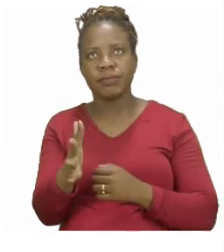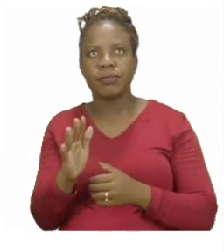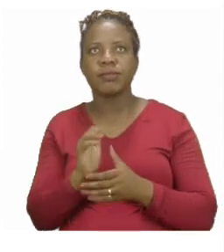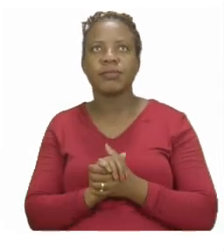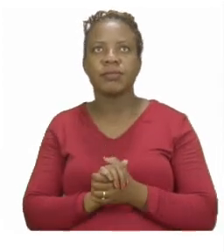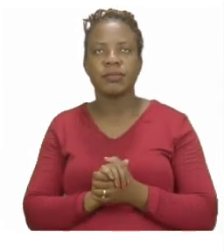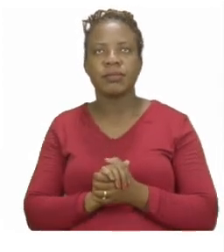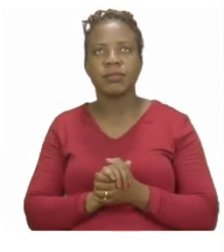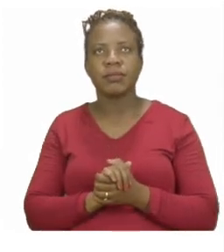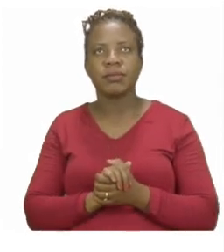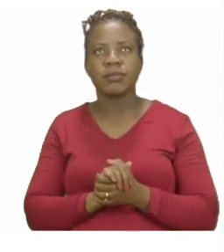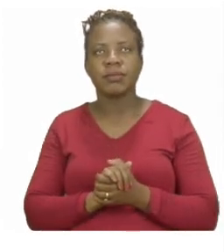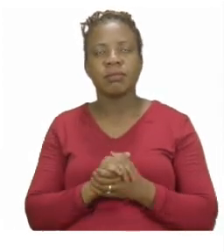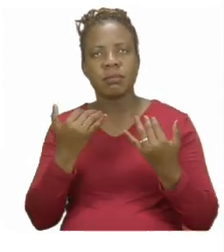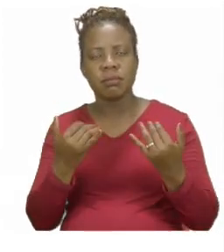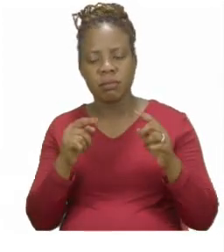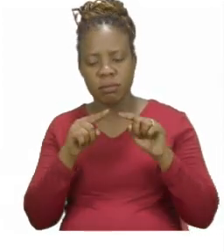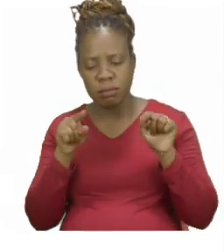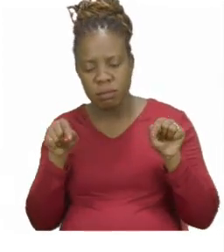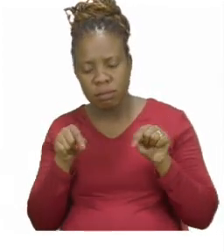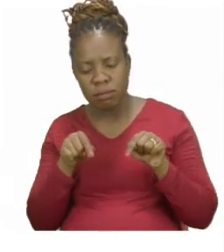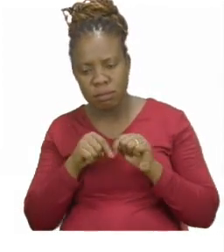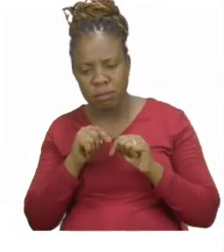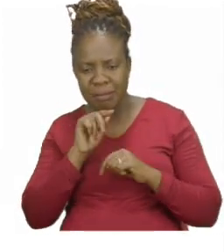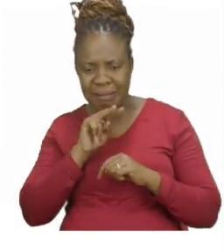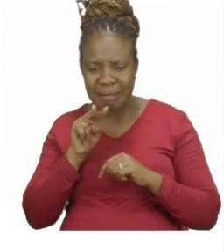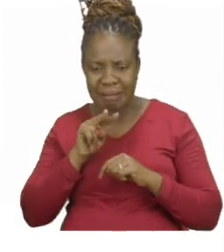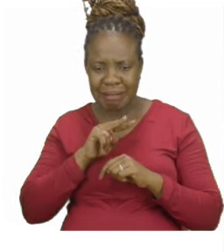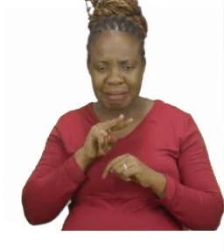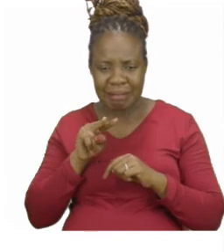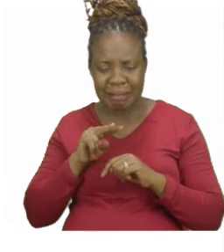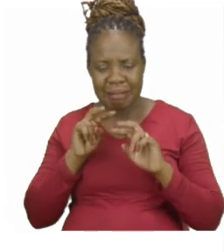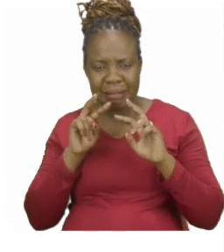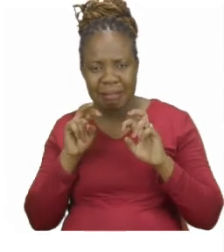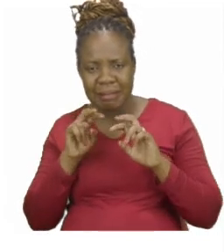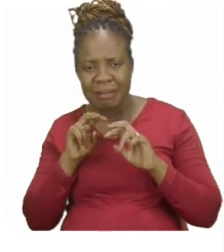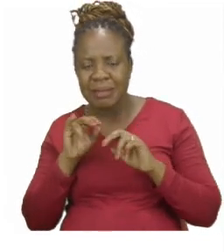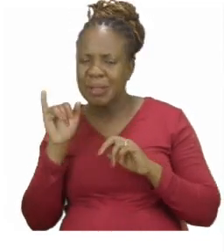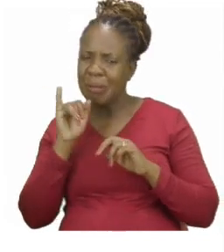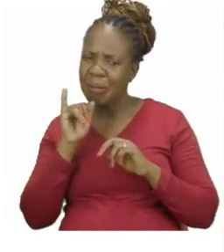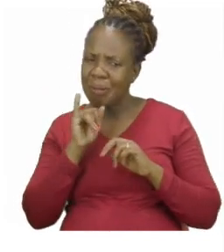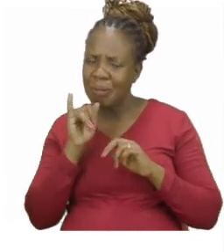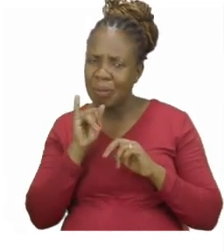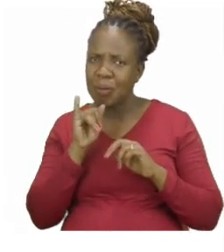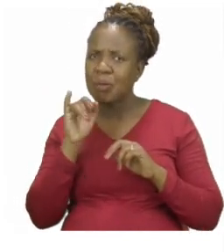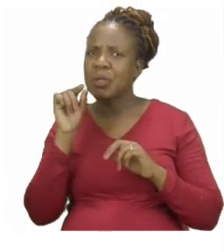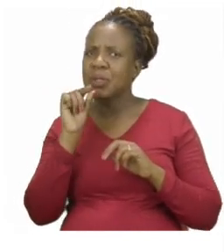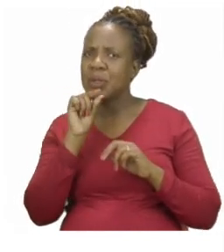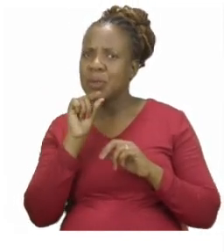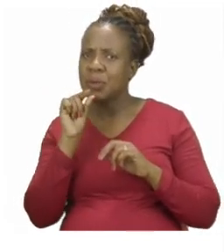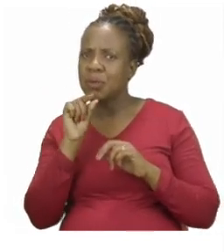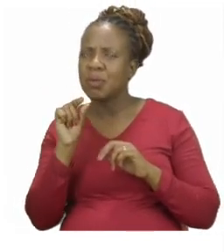we have to look at the words and figure out which word will fit in this blank space.